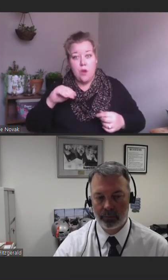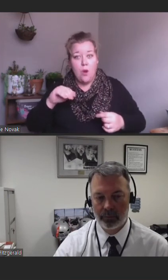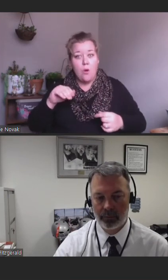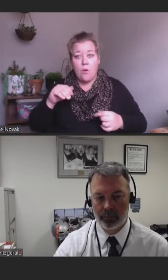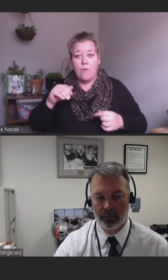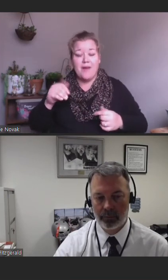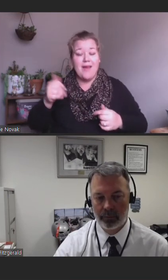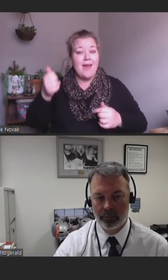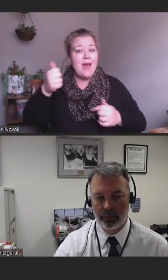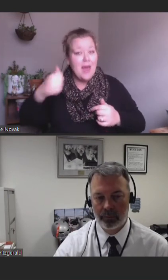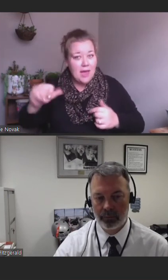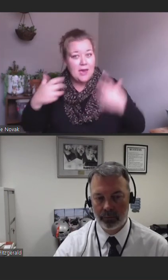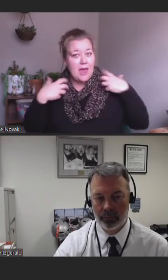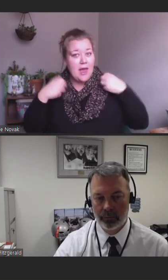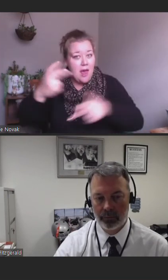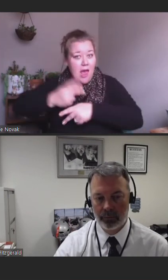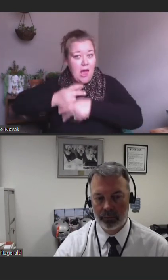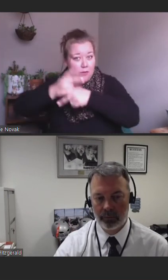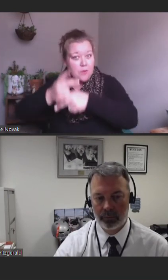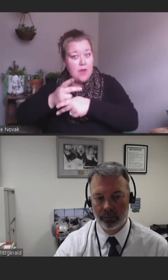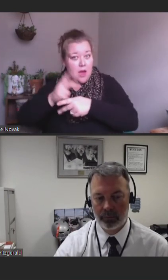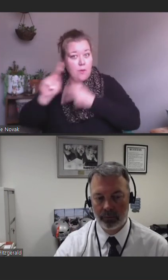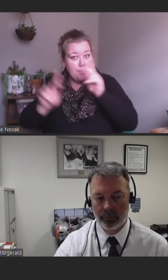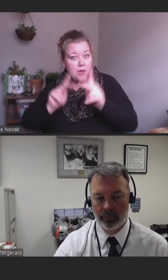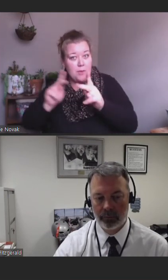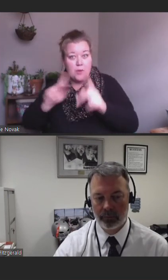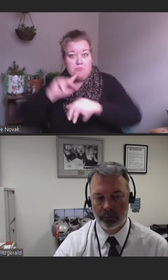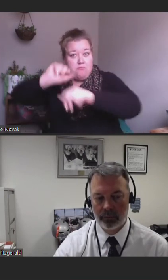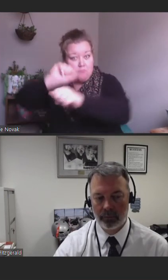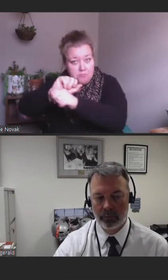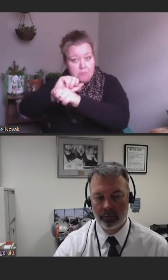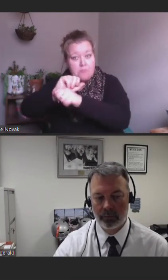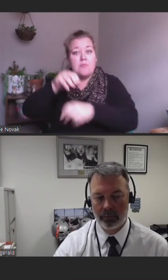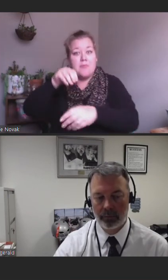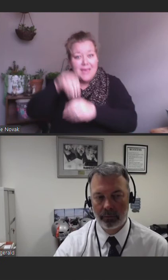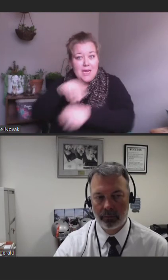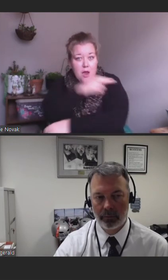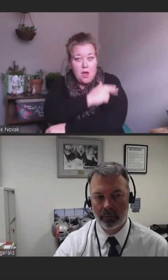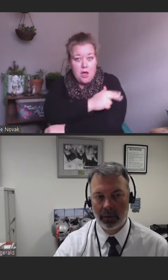are currently sick with COVID-19 and hospitalized locally?